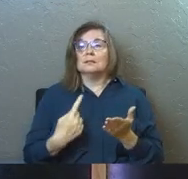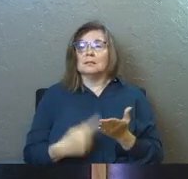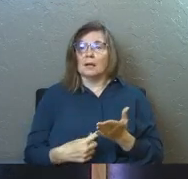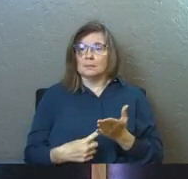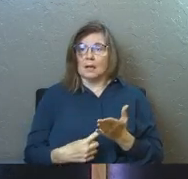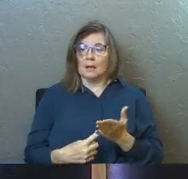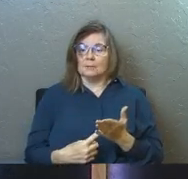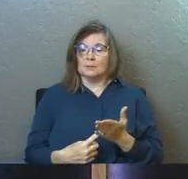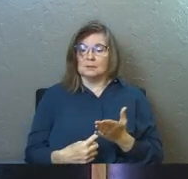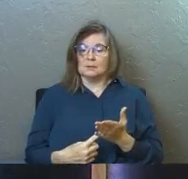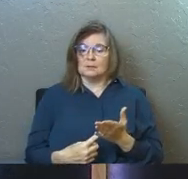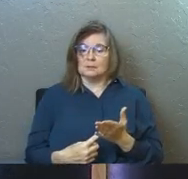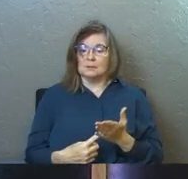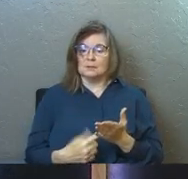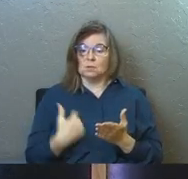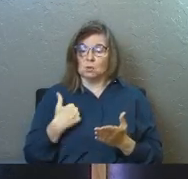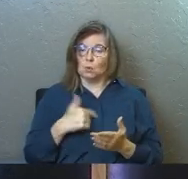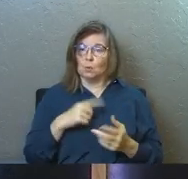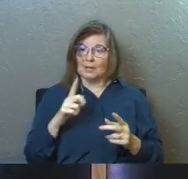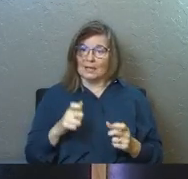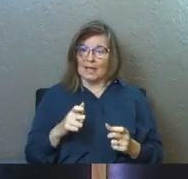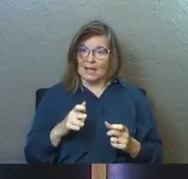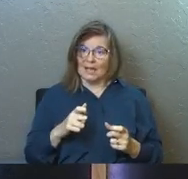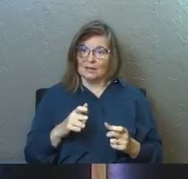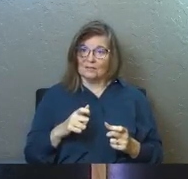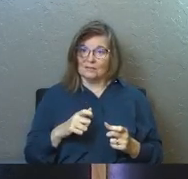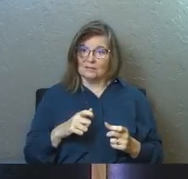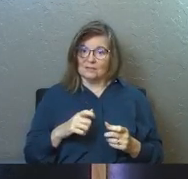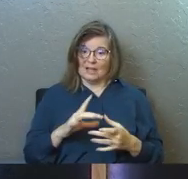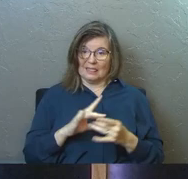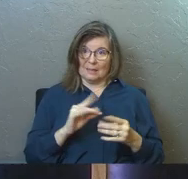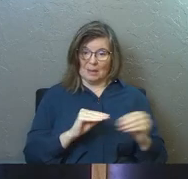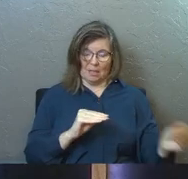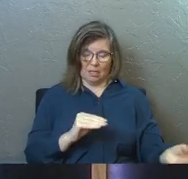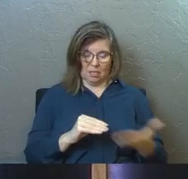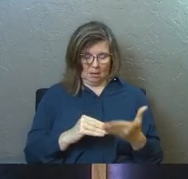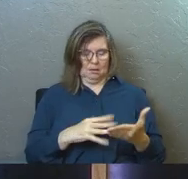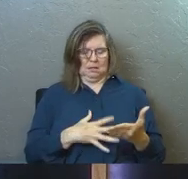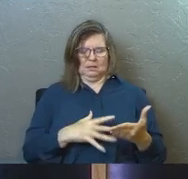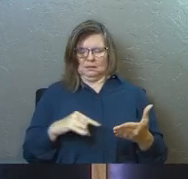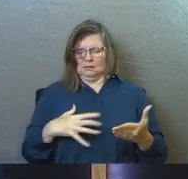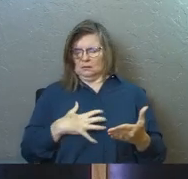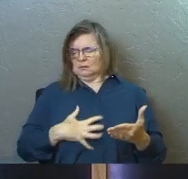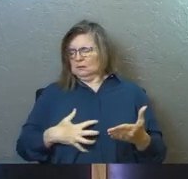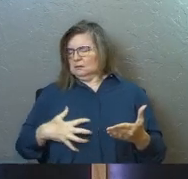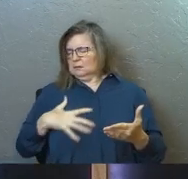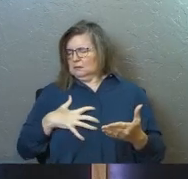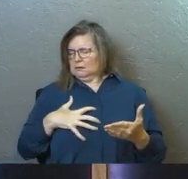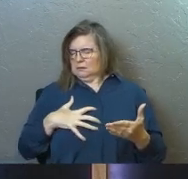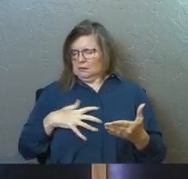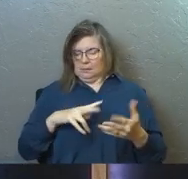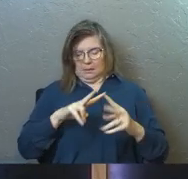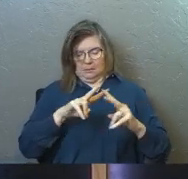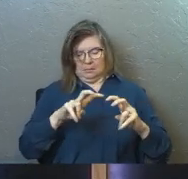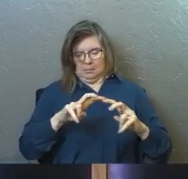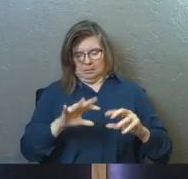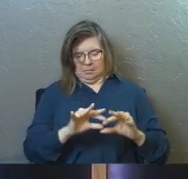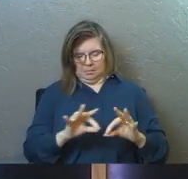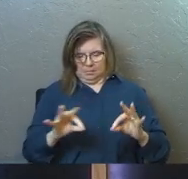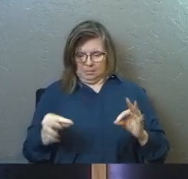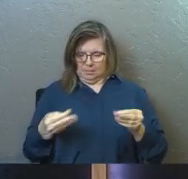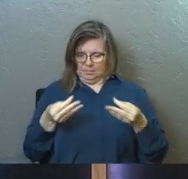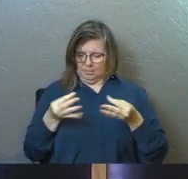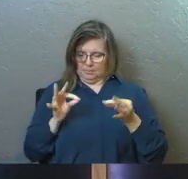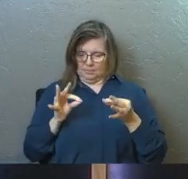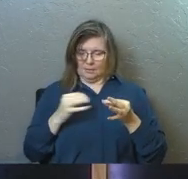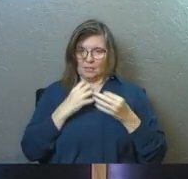Sometimes, do we have to Teflon a lot of garbage away and just let it slide so that we can keep the